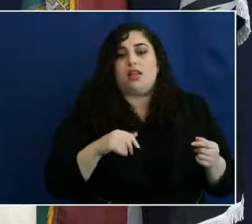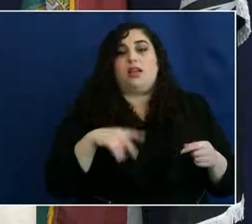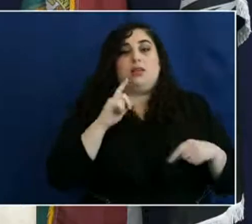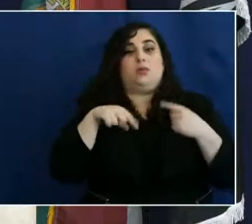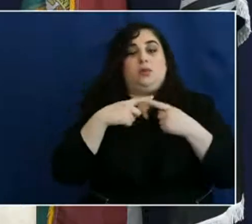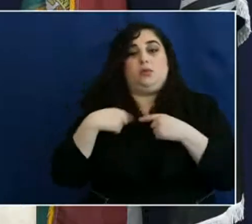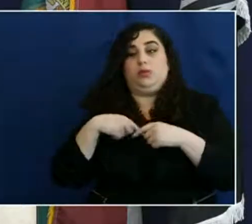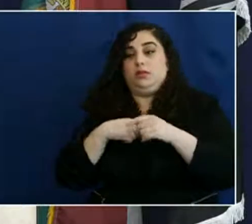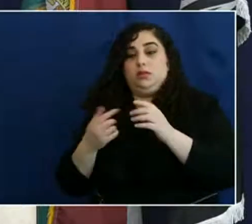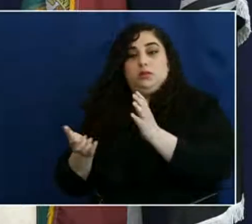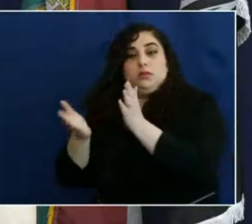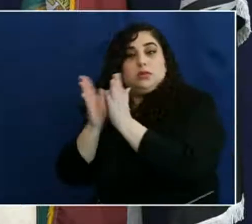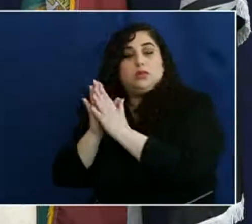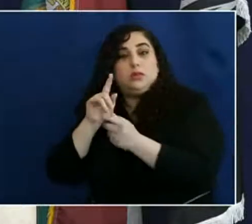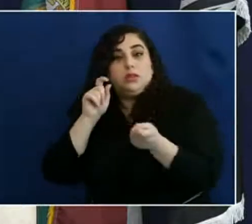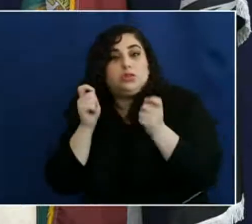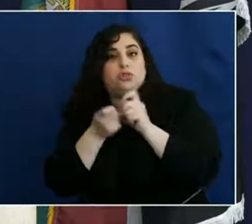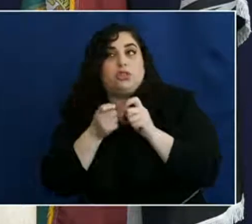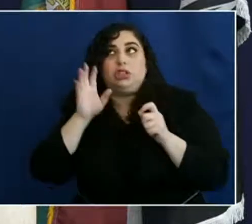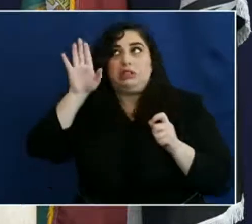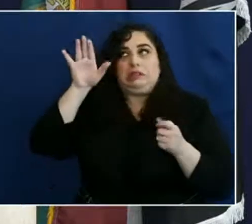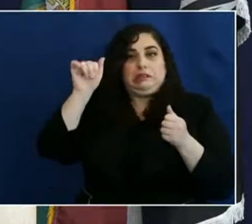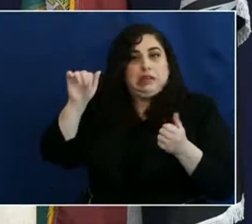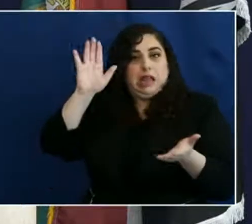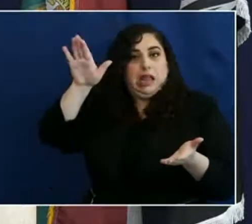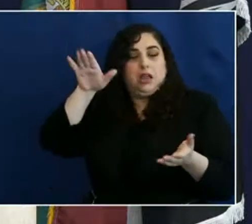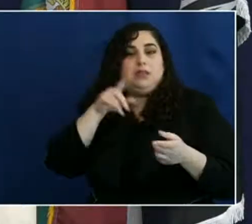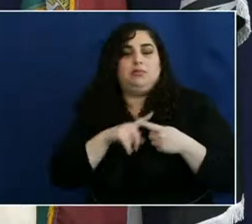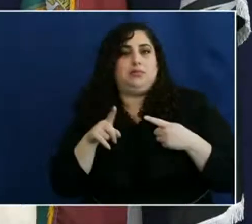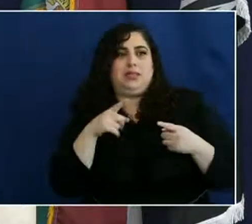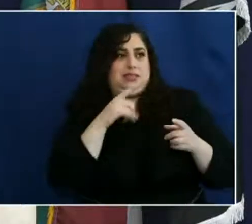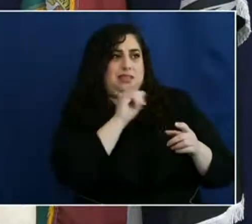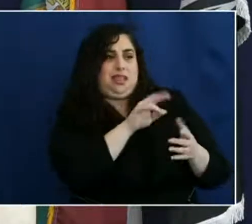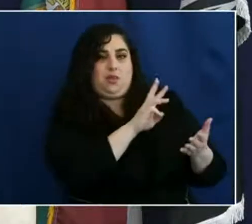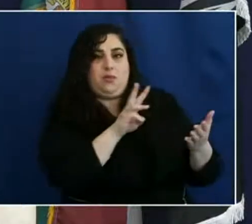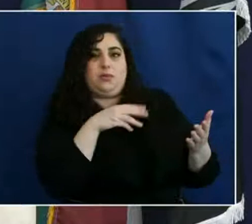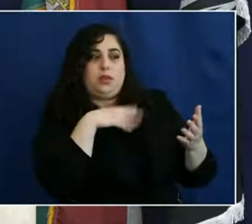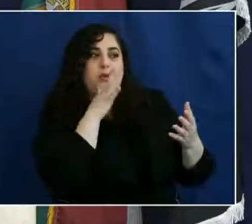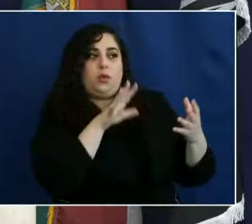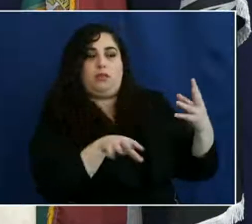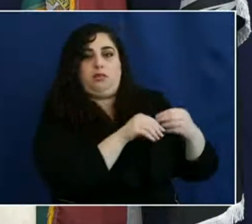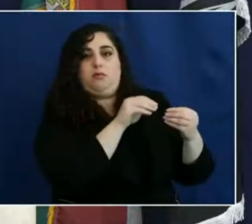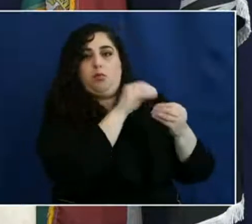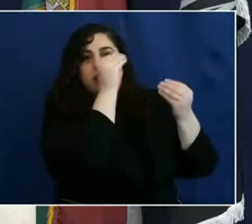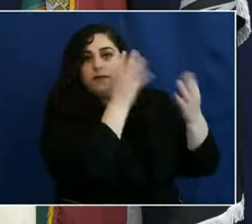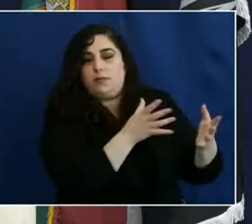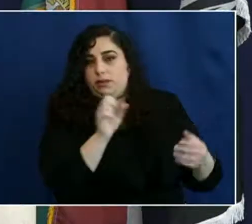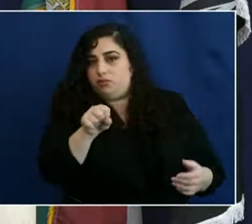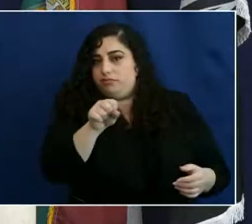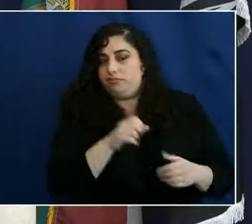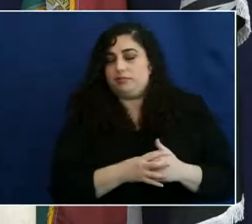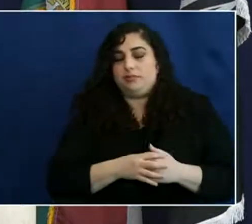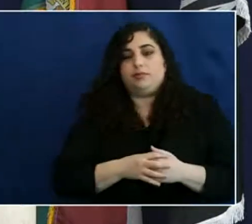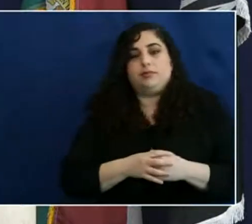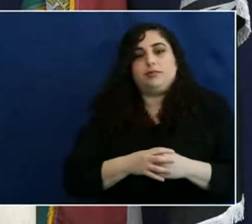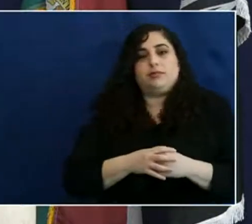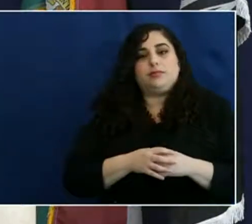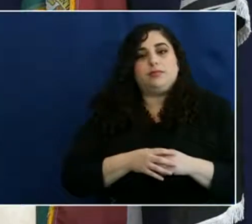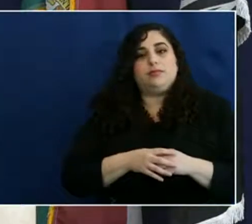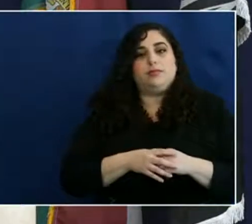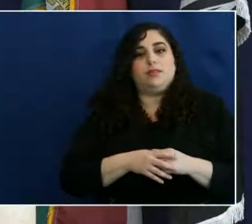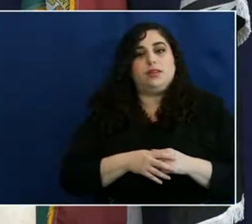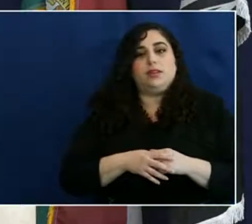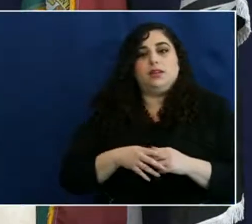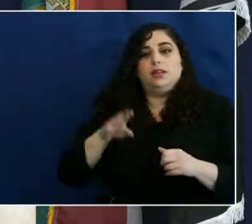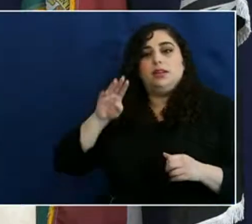changes, but we'll have to look into it and see if we can get more info. This next text question is from Matt Hoffman with